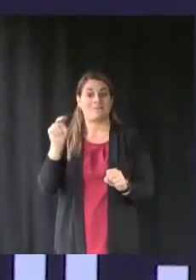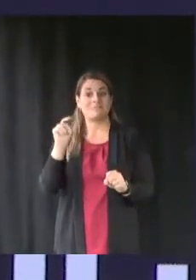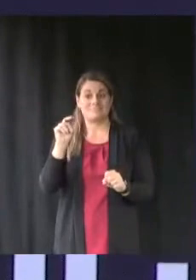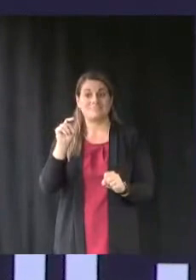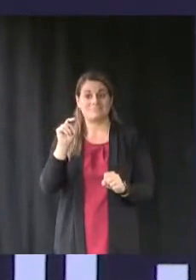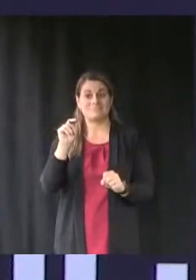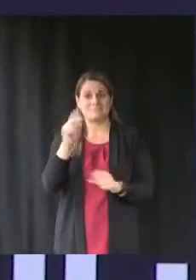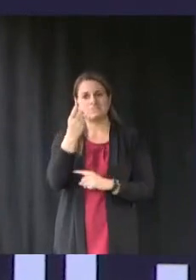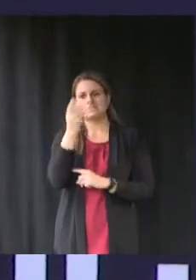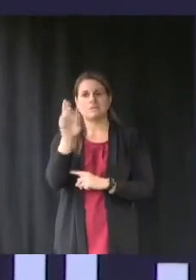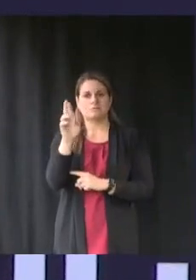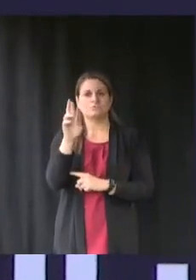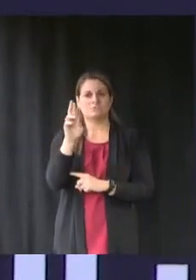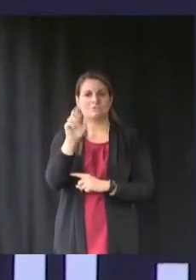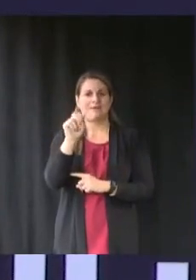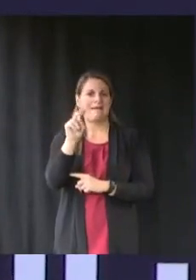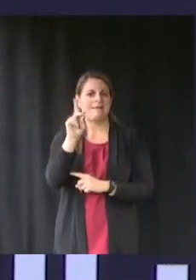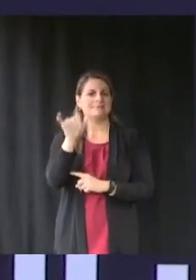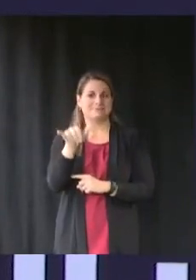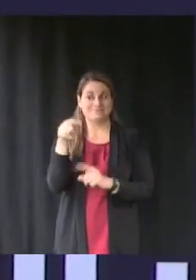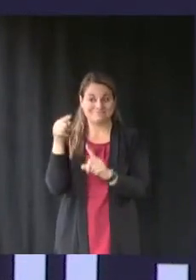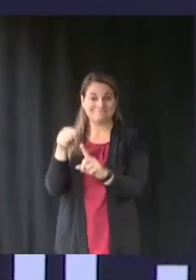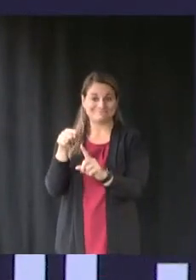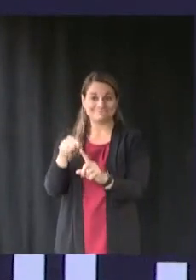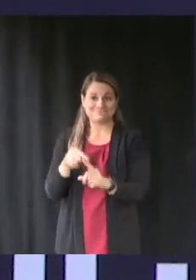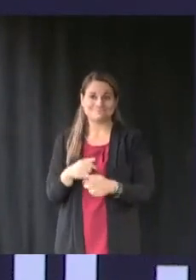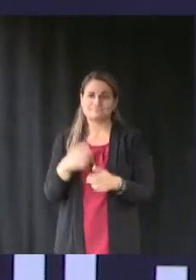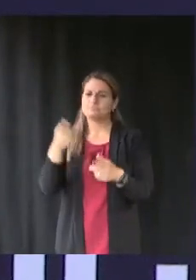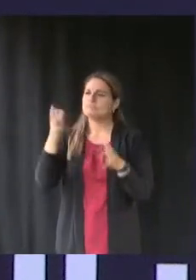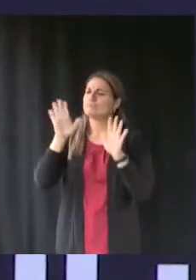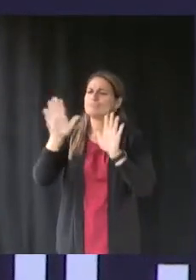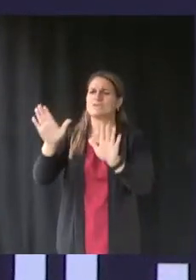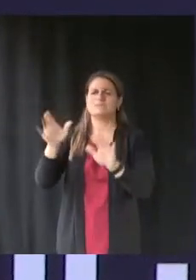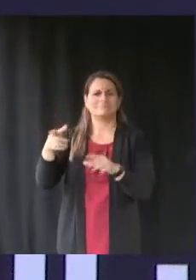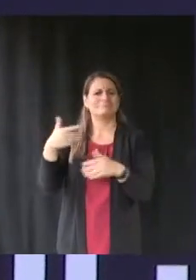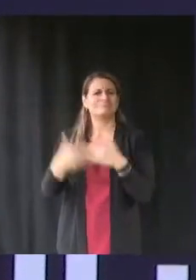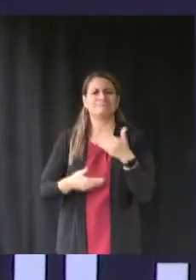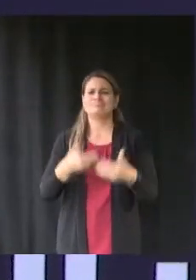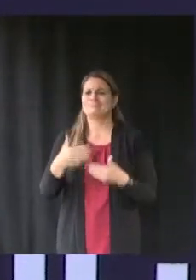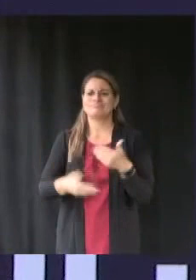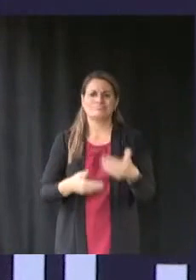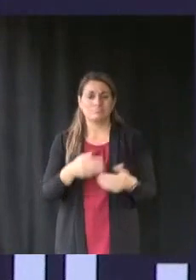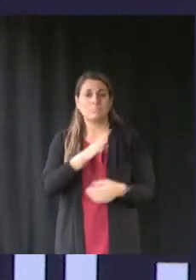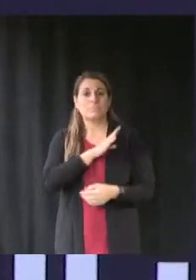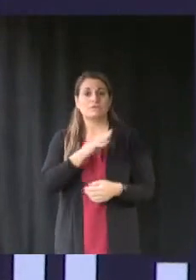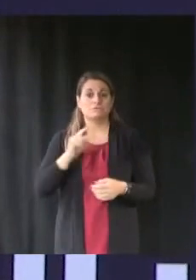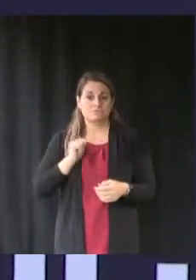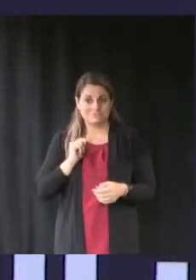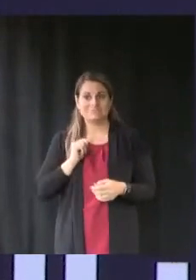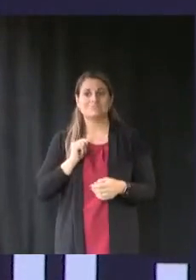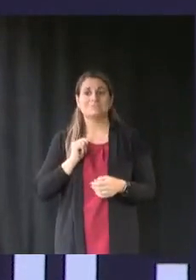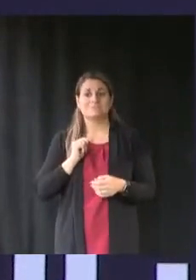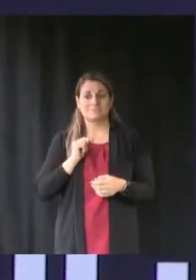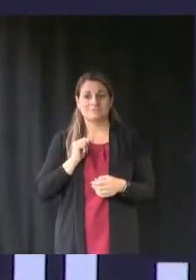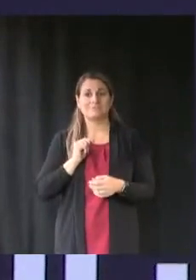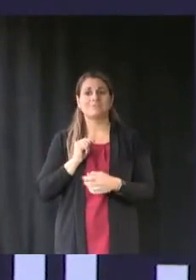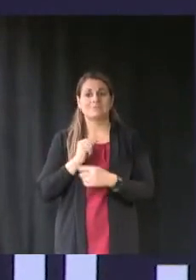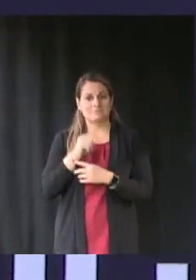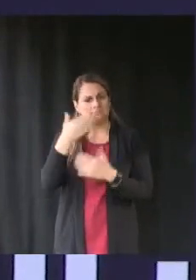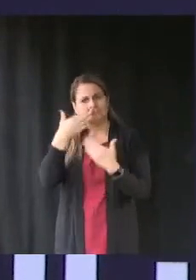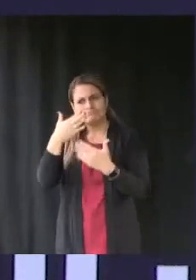difficult circumstances. Dan Toscano, tremendous what you've done as well, along with the board. So